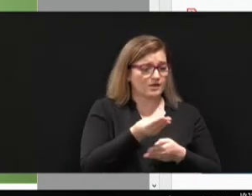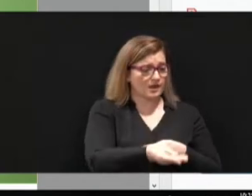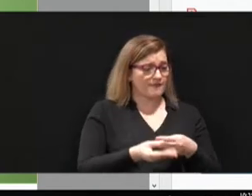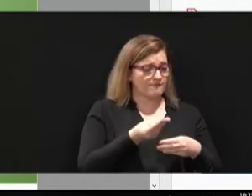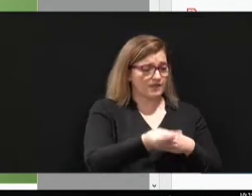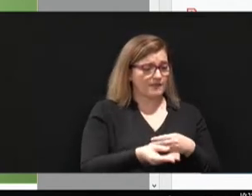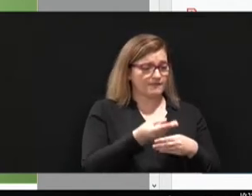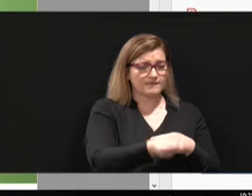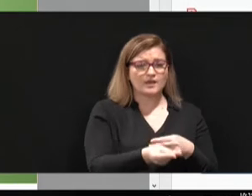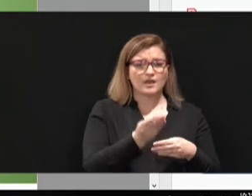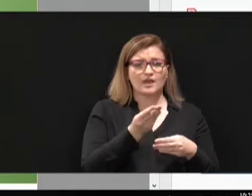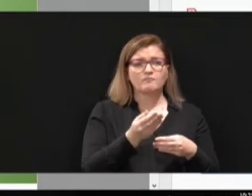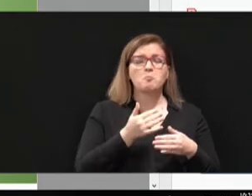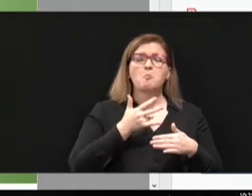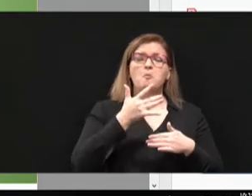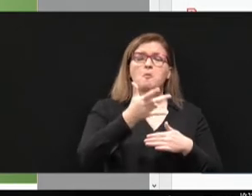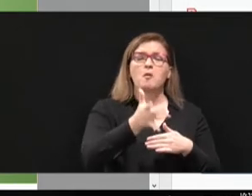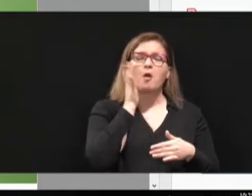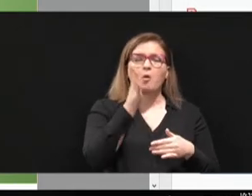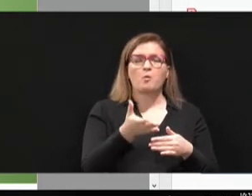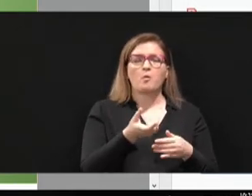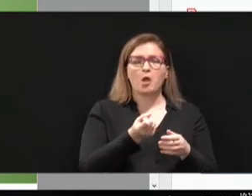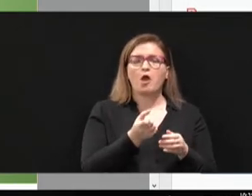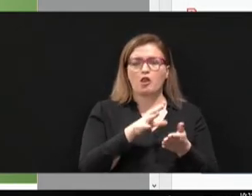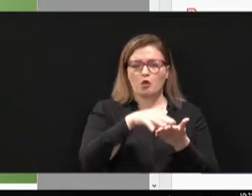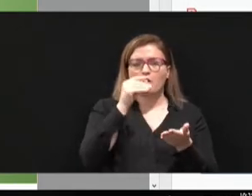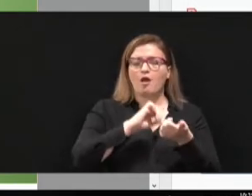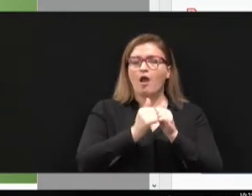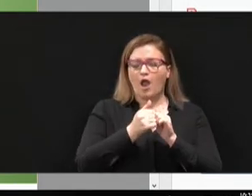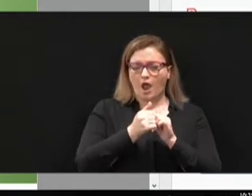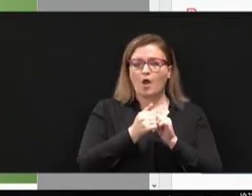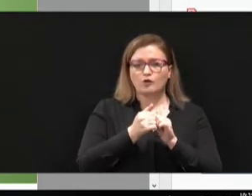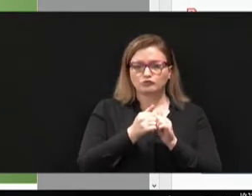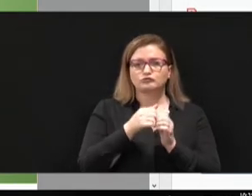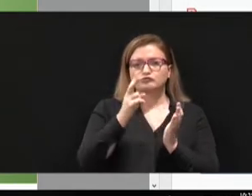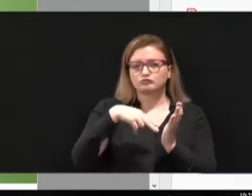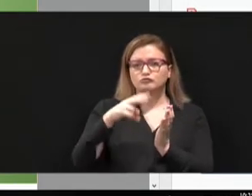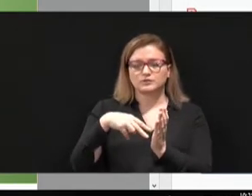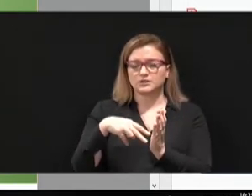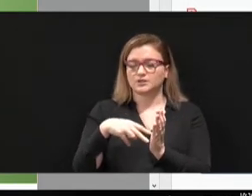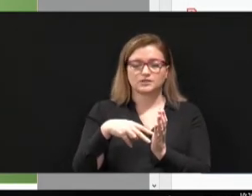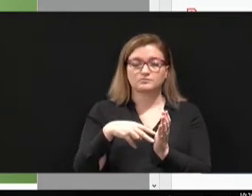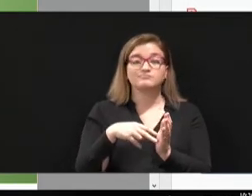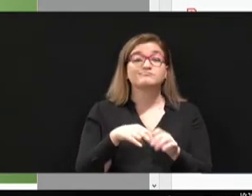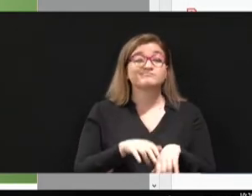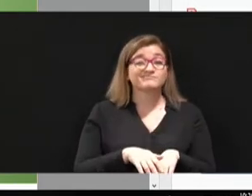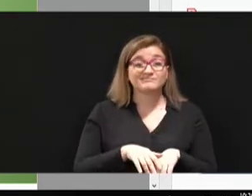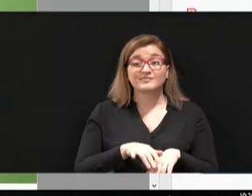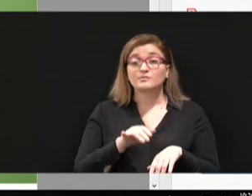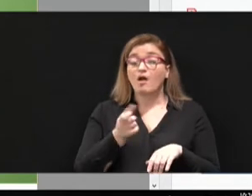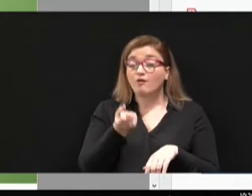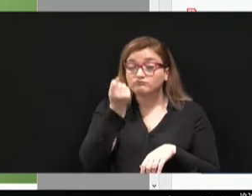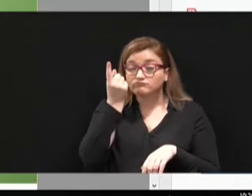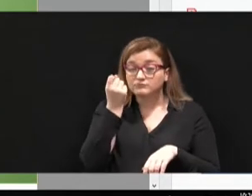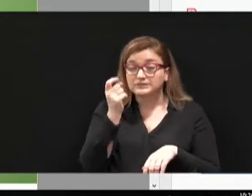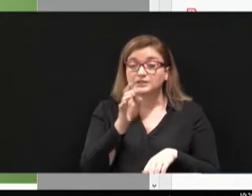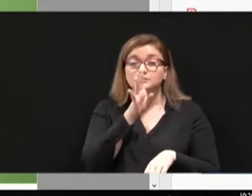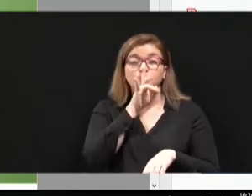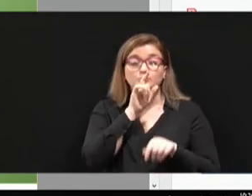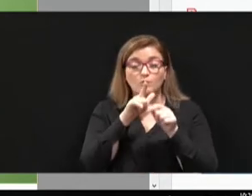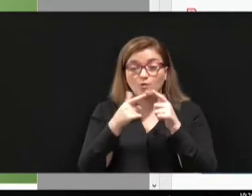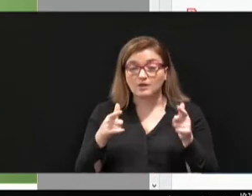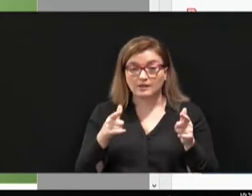comes from the fact that we do learn how to speak just by being immersed in the spoken